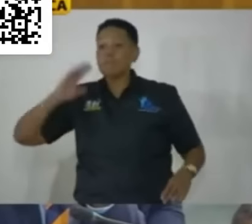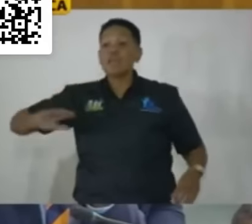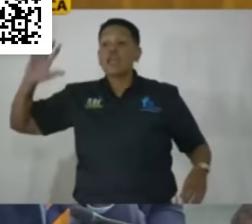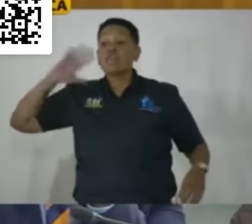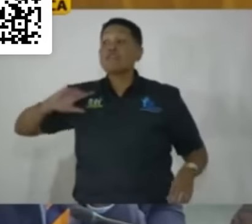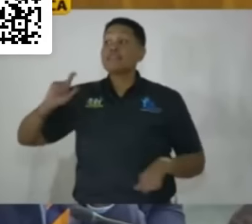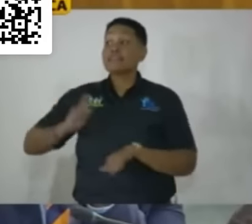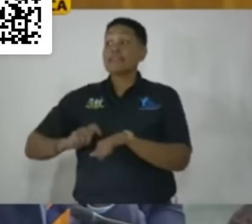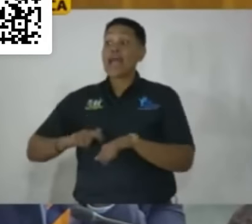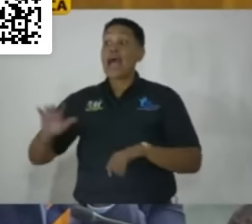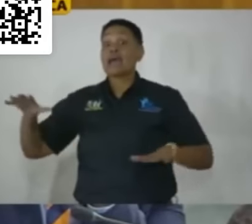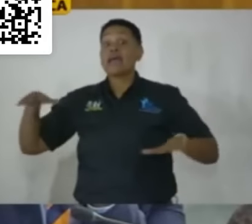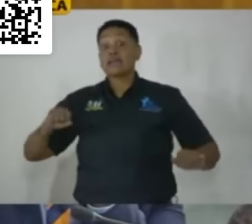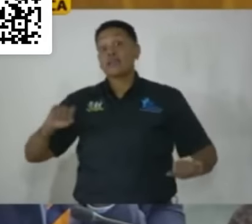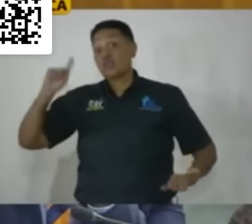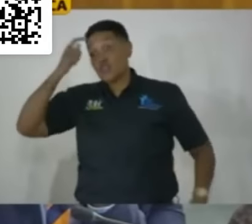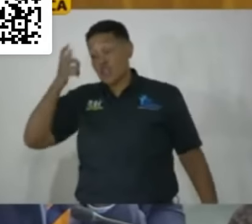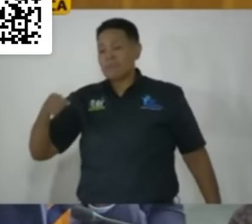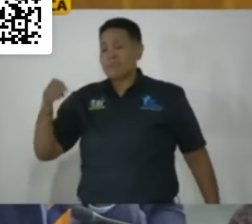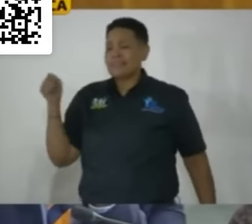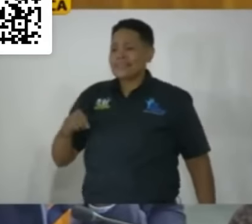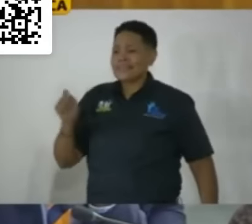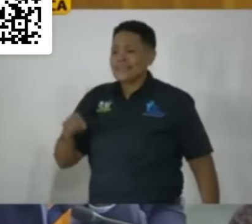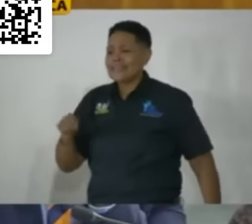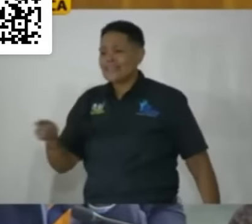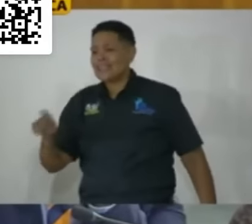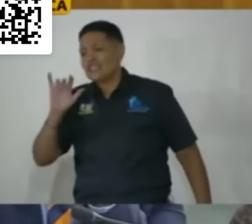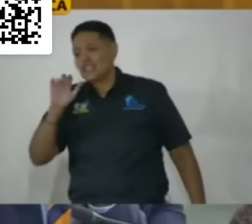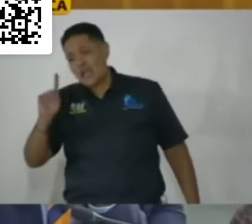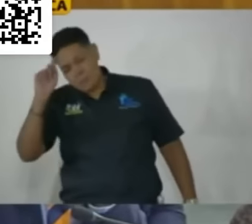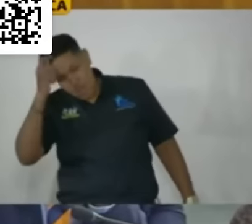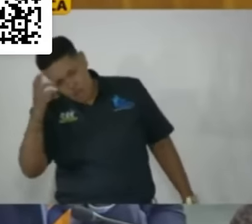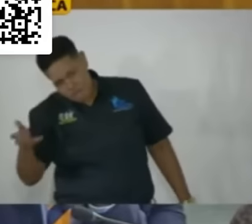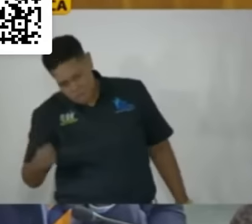iteration, this JP government